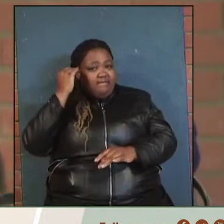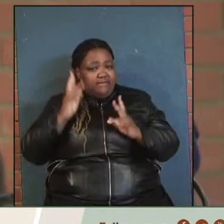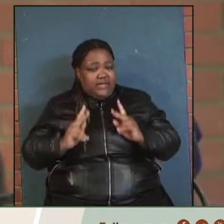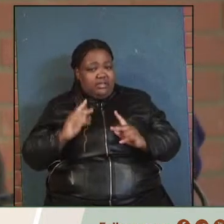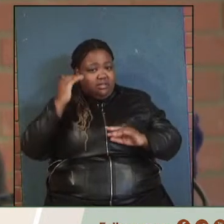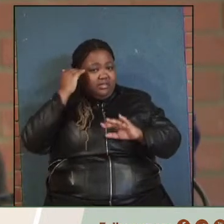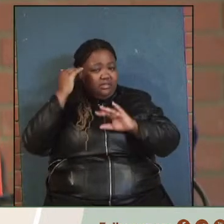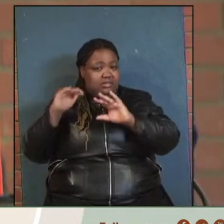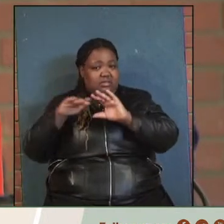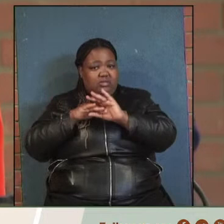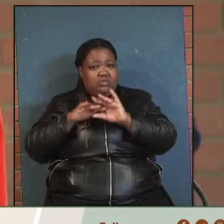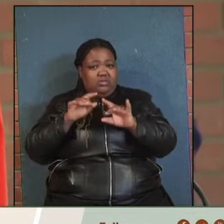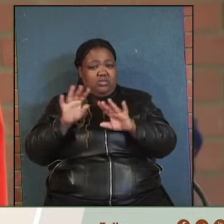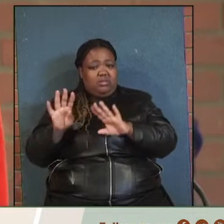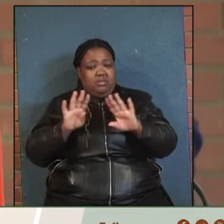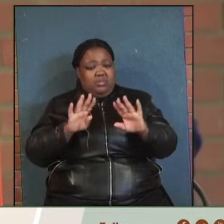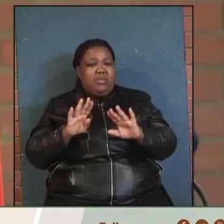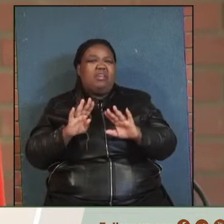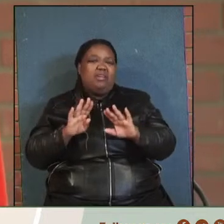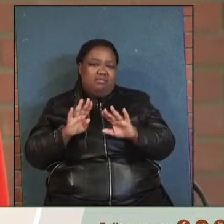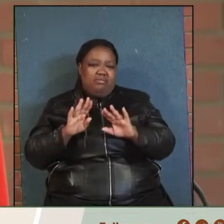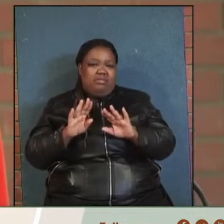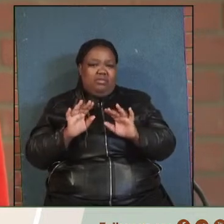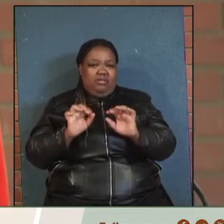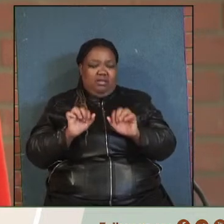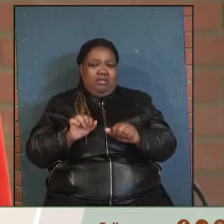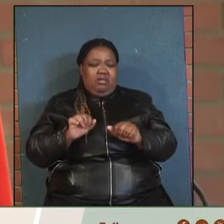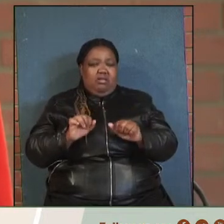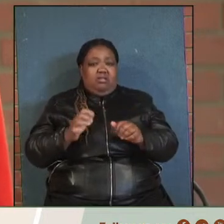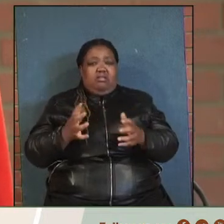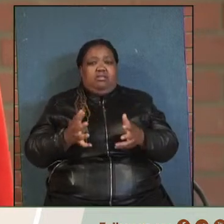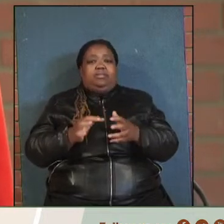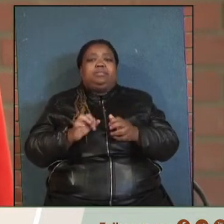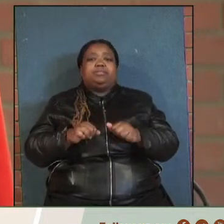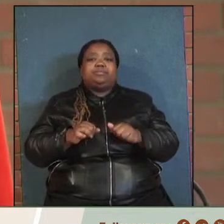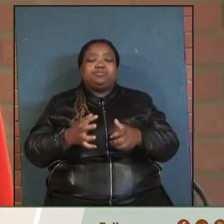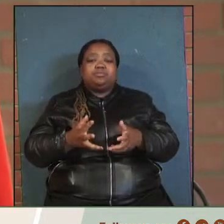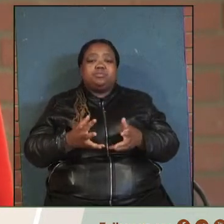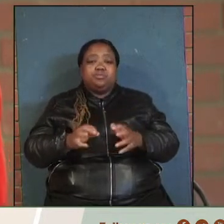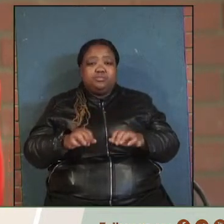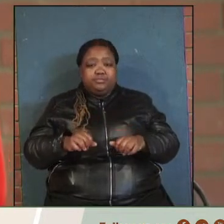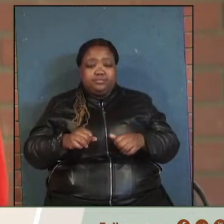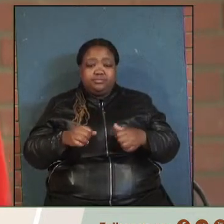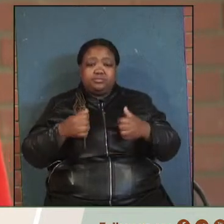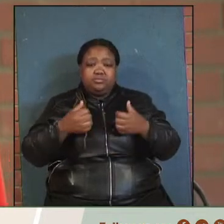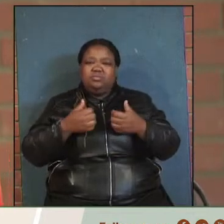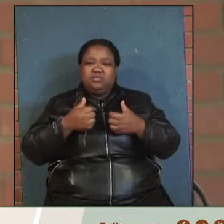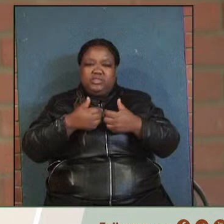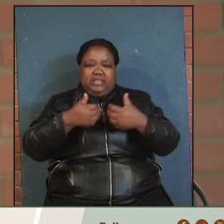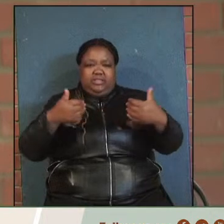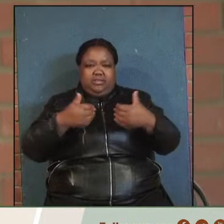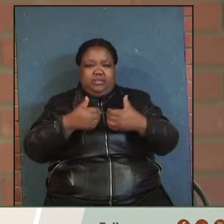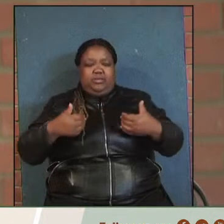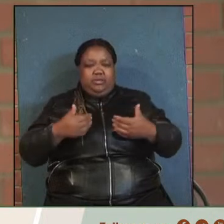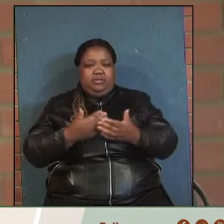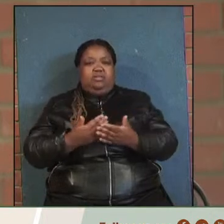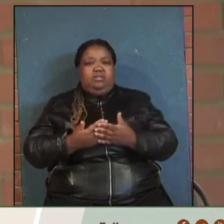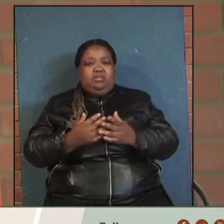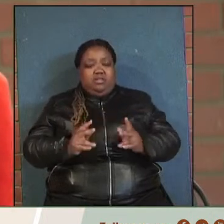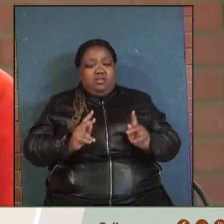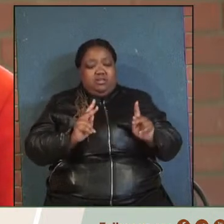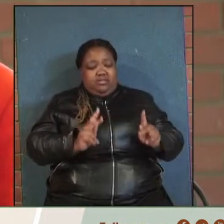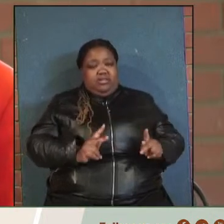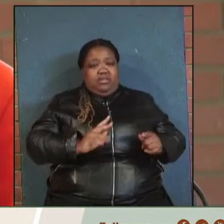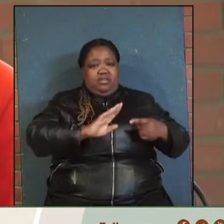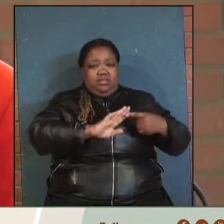or societal consequences. In reality, however, it is impossible to separate them completely. Physical consequences, such